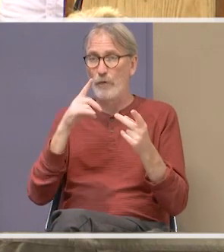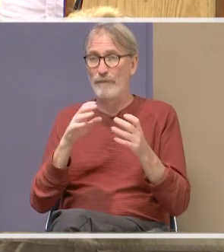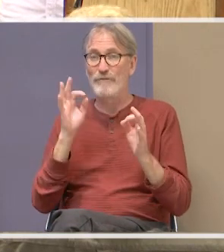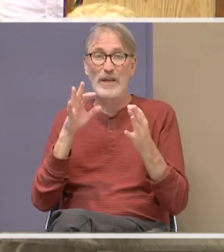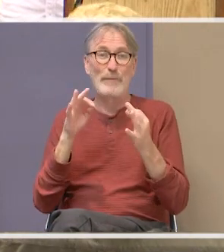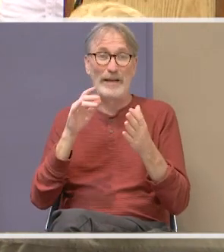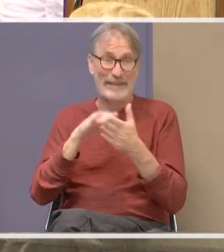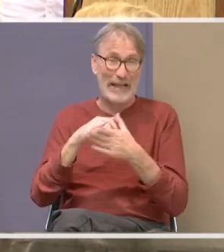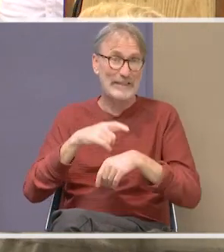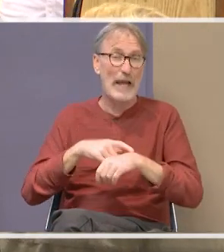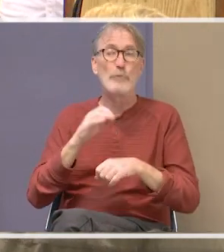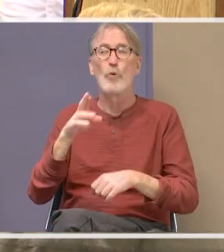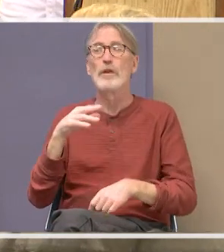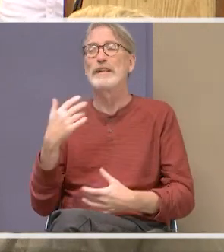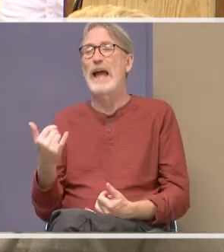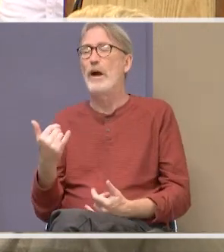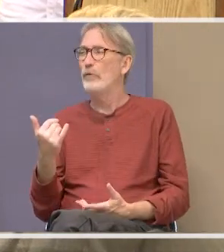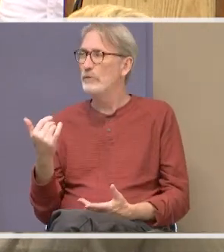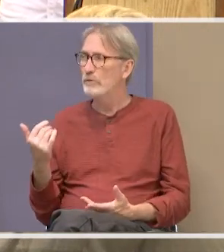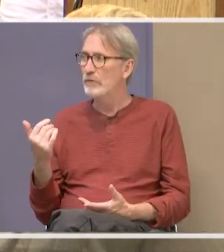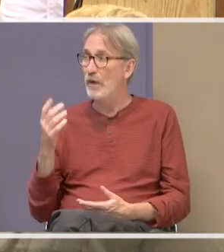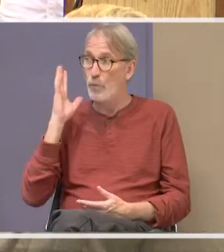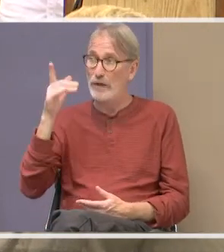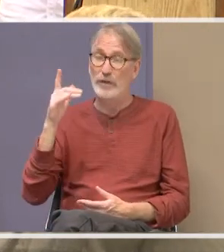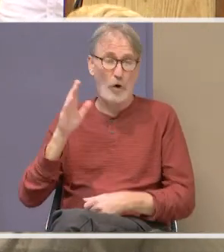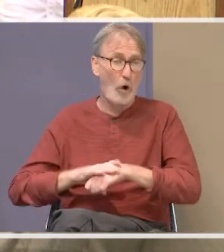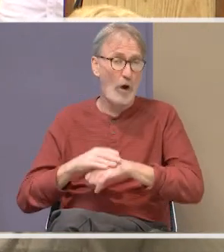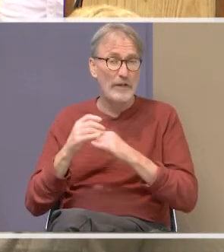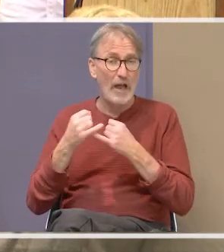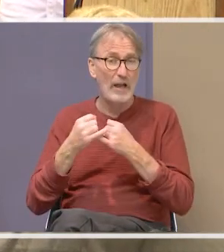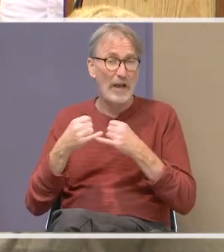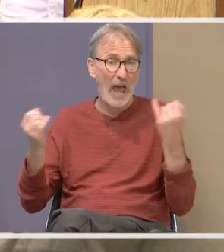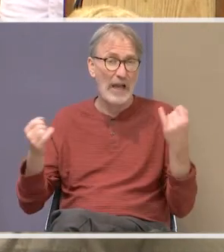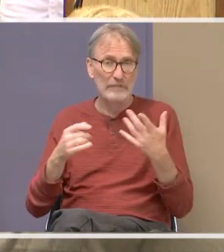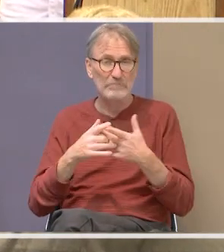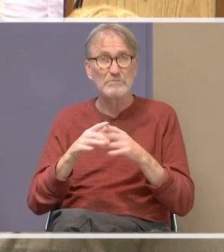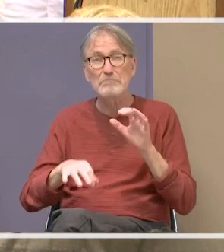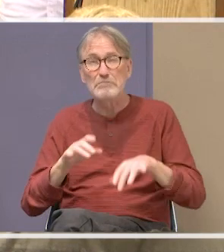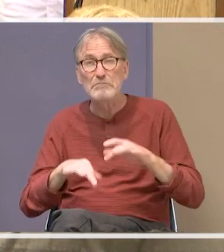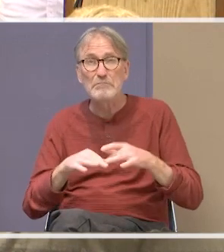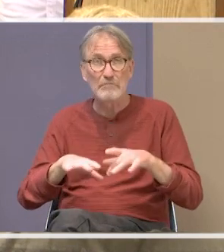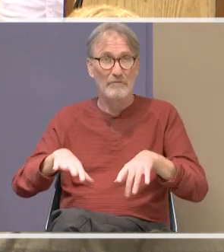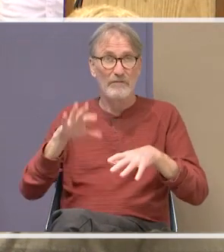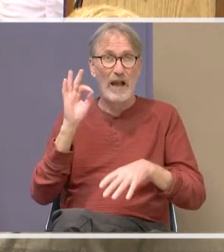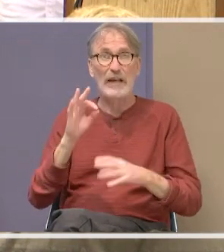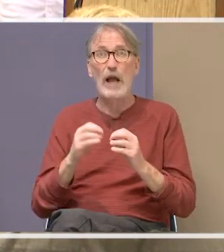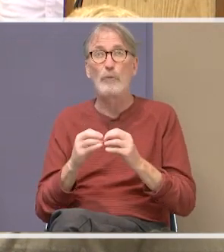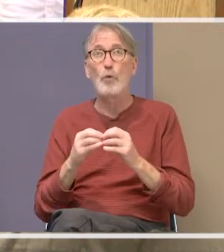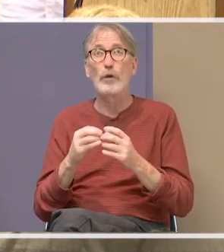then, or do we have to do it all now? And is this going to be online? And